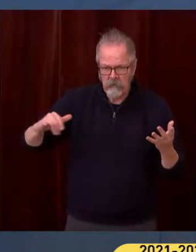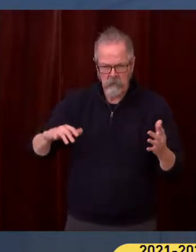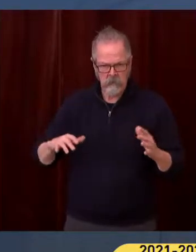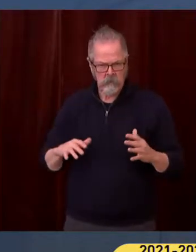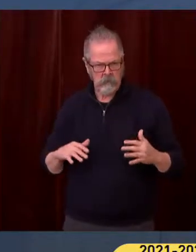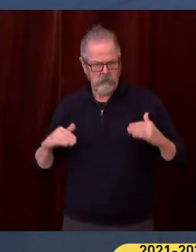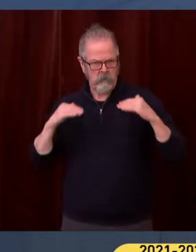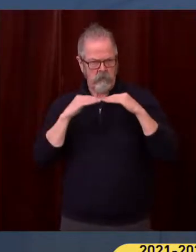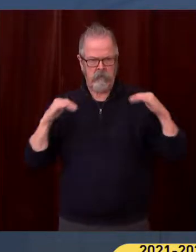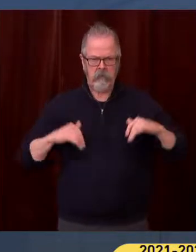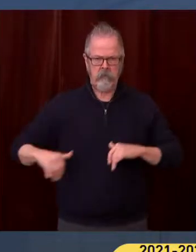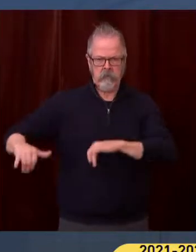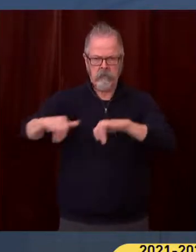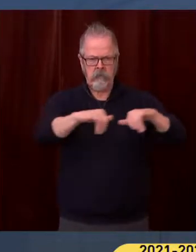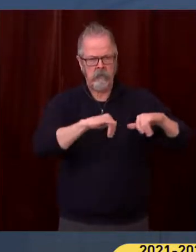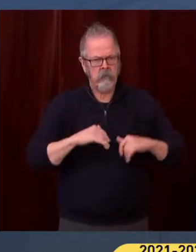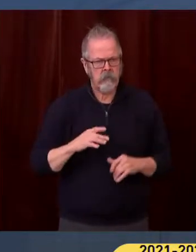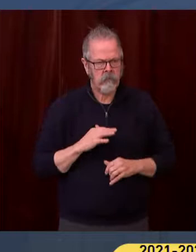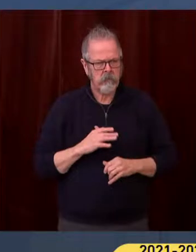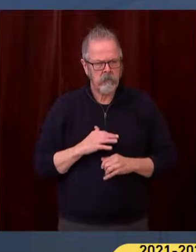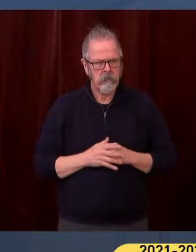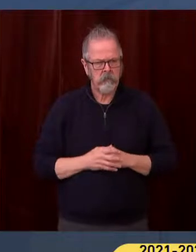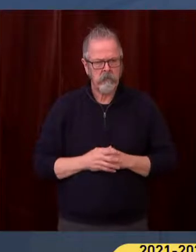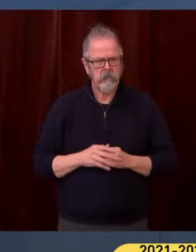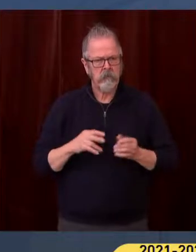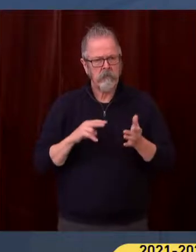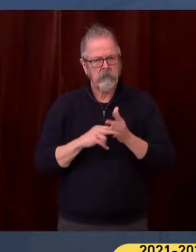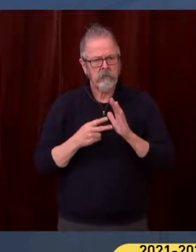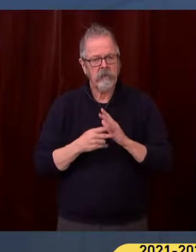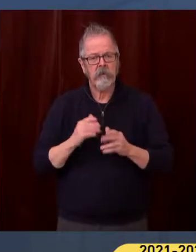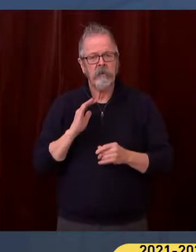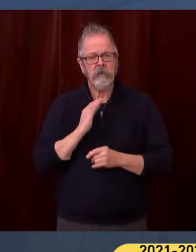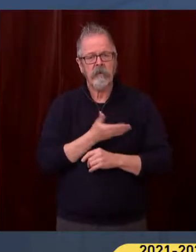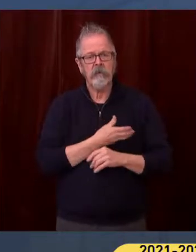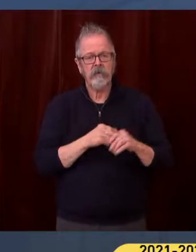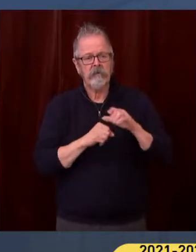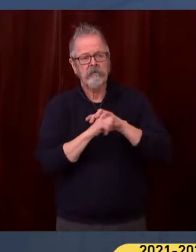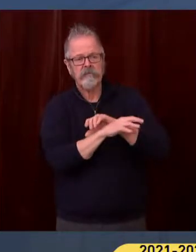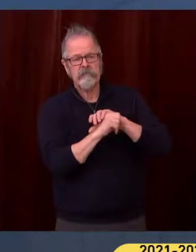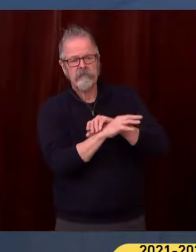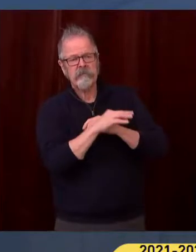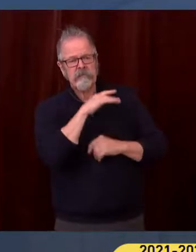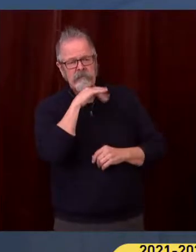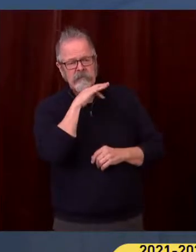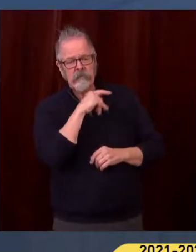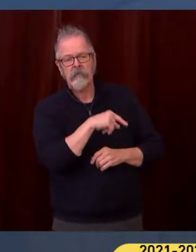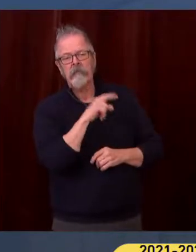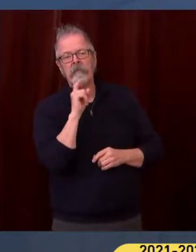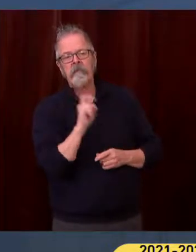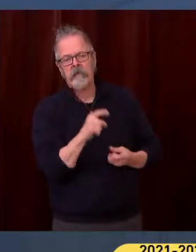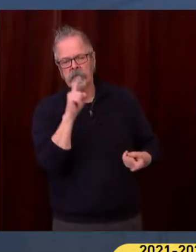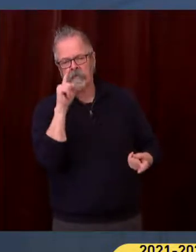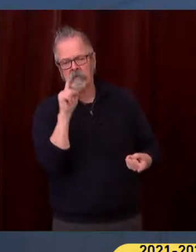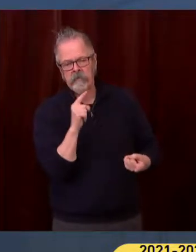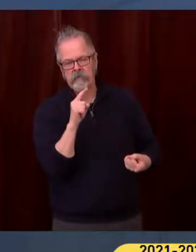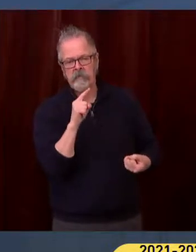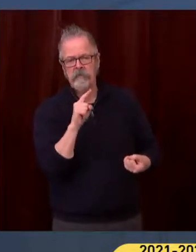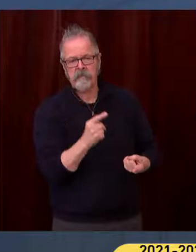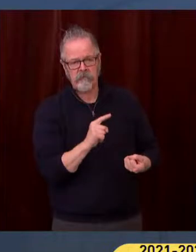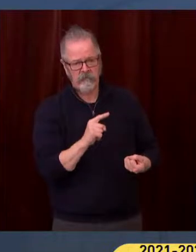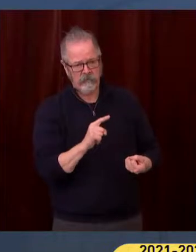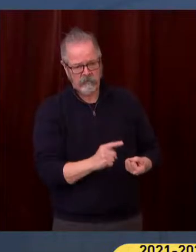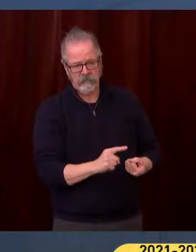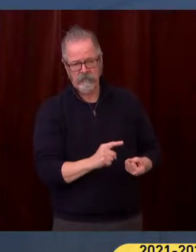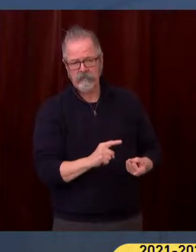have to actually reduce emissions. And that means that we have to have a measured cap that generates revenue for high